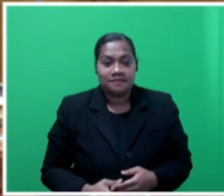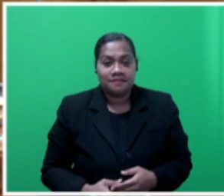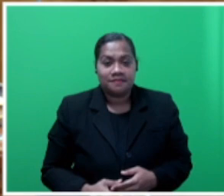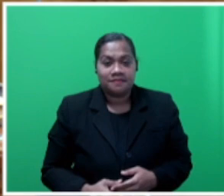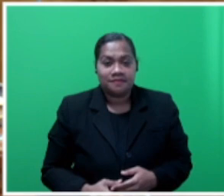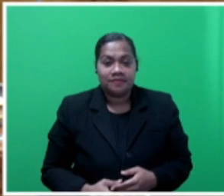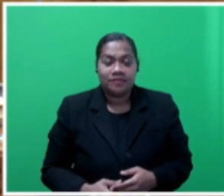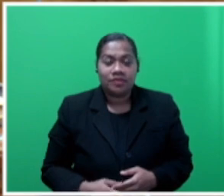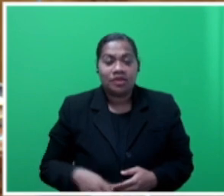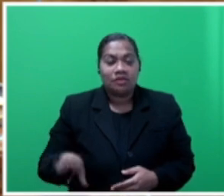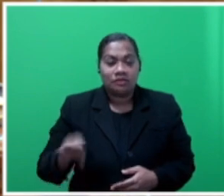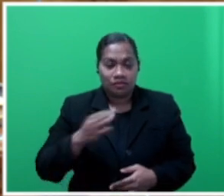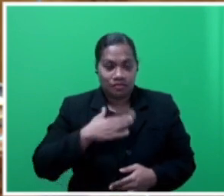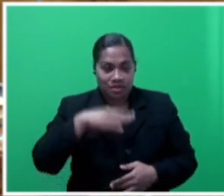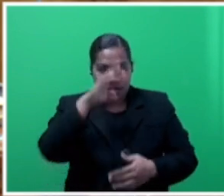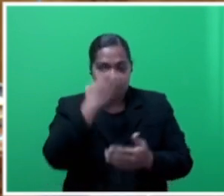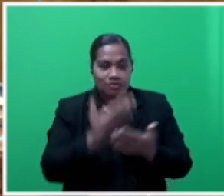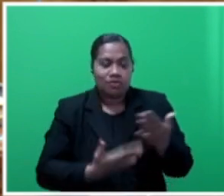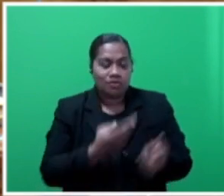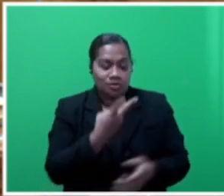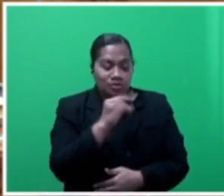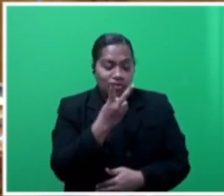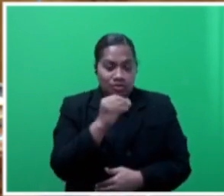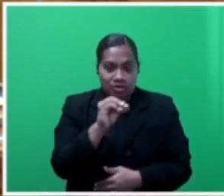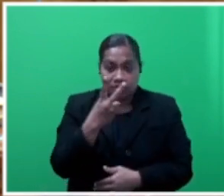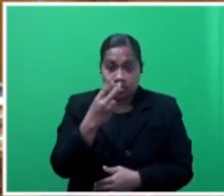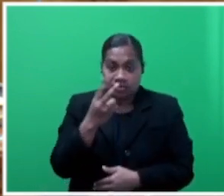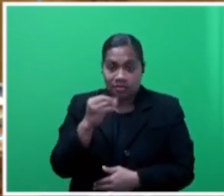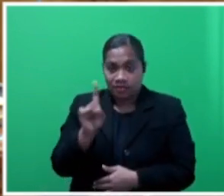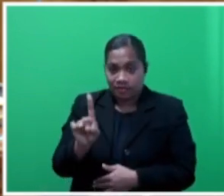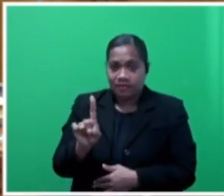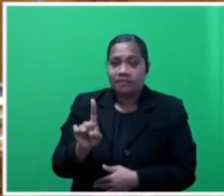From our experience in 2020-2021, during the time of the